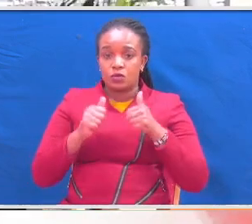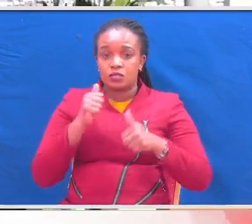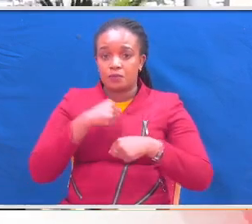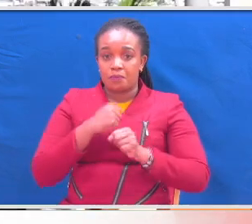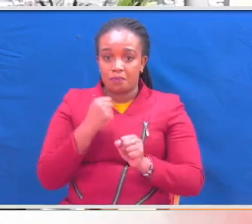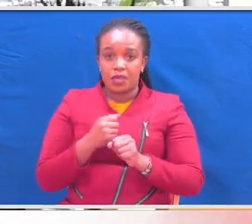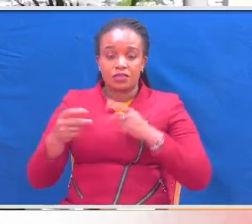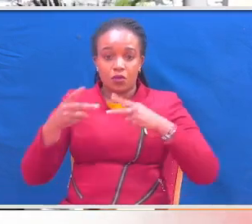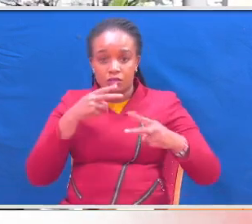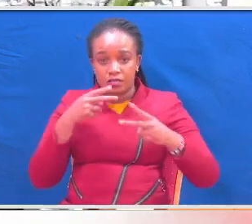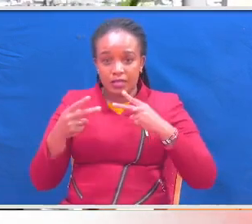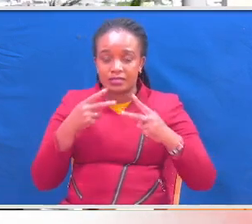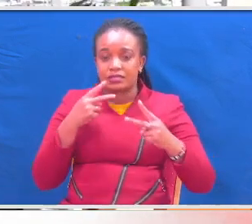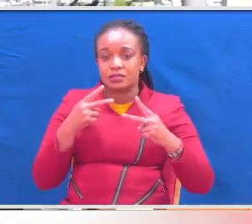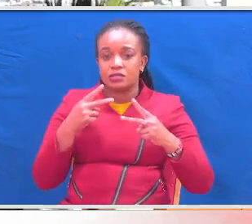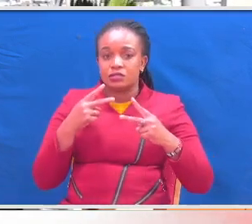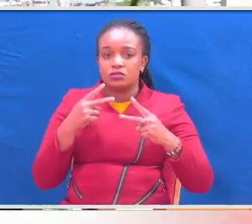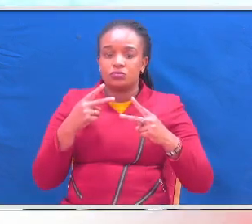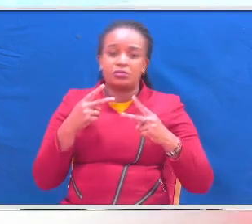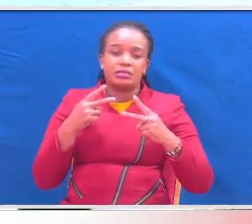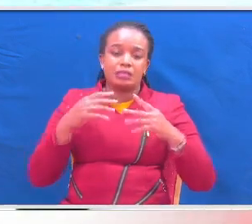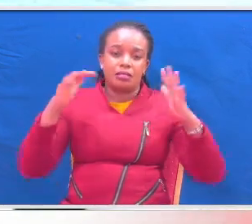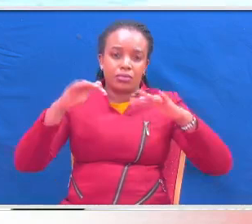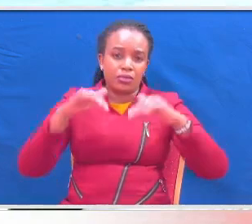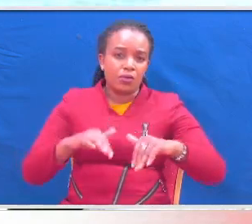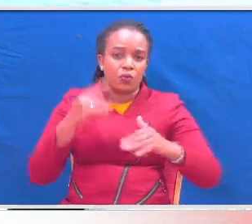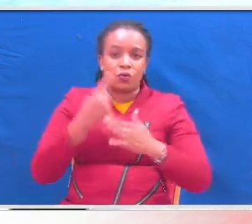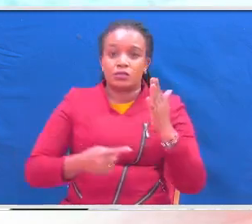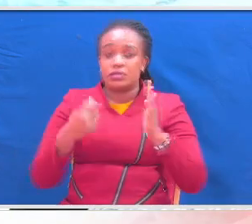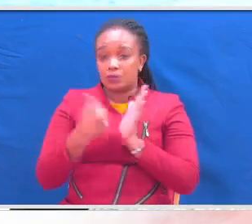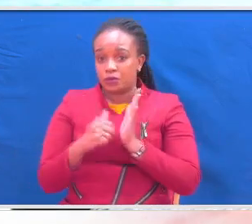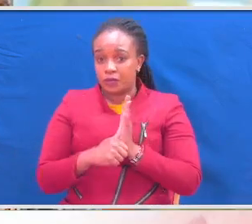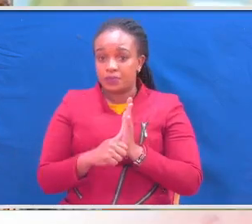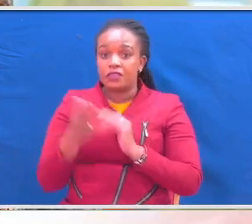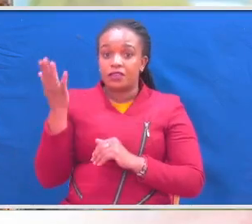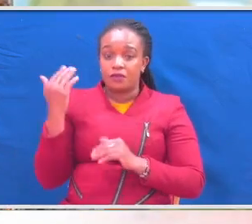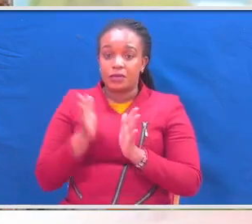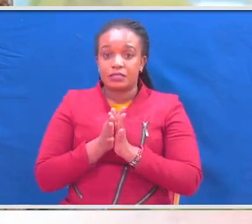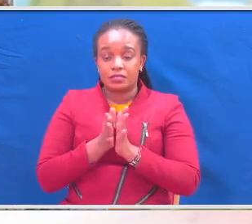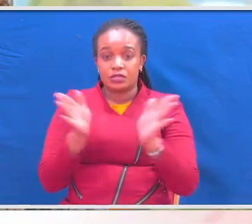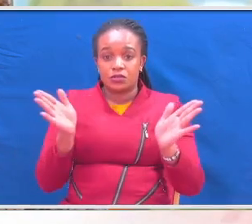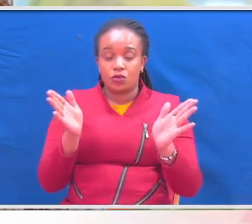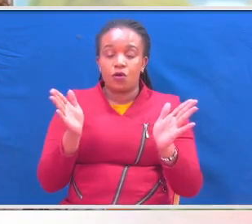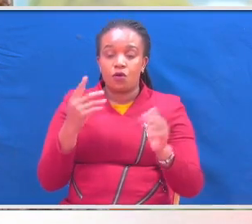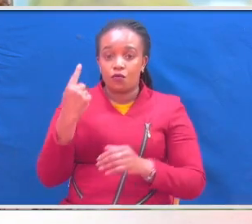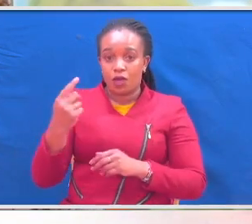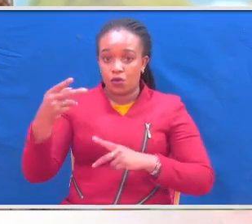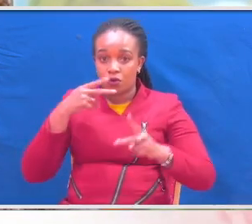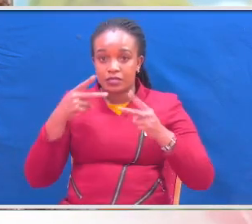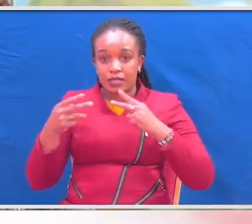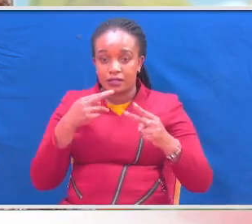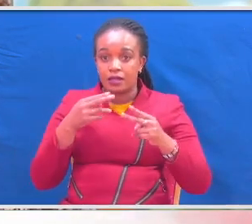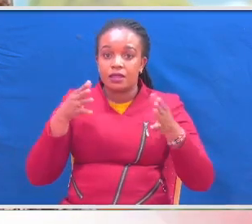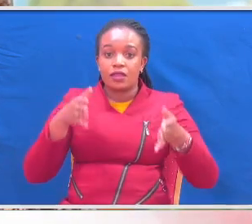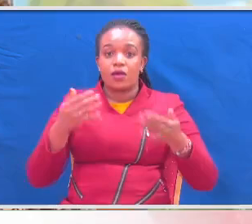of the industry? What is ailing the industry? According to the former general manager of Kilua Resorts and Faisal, who now runs